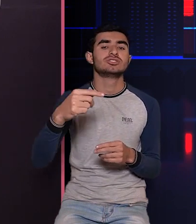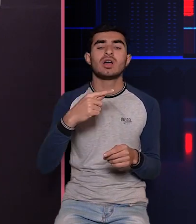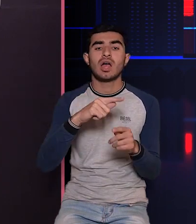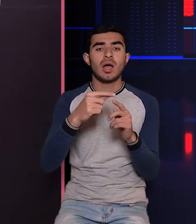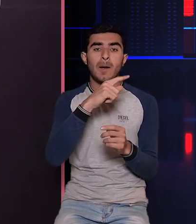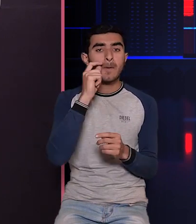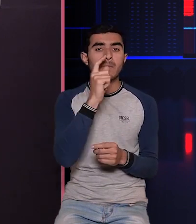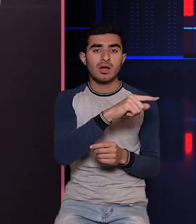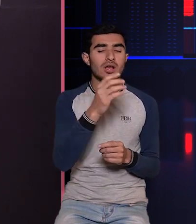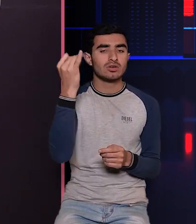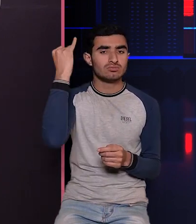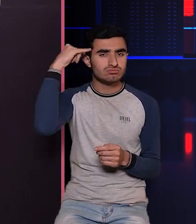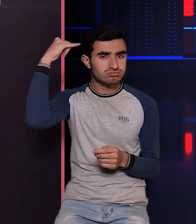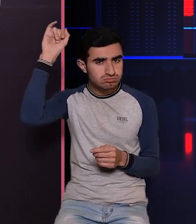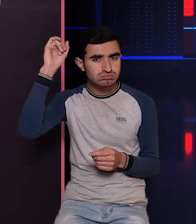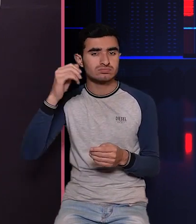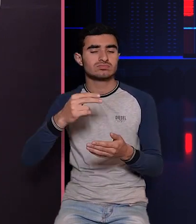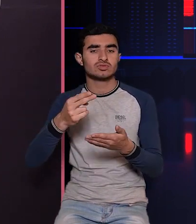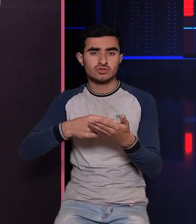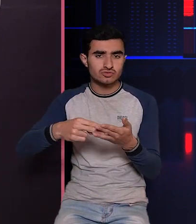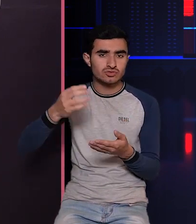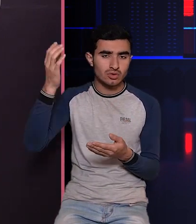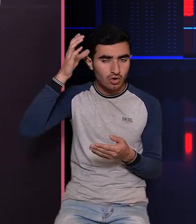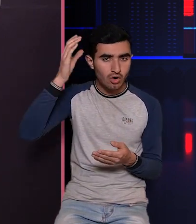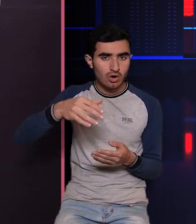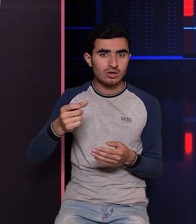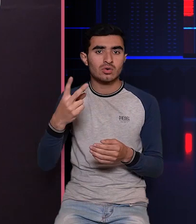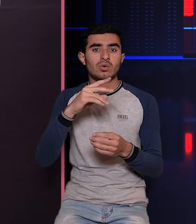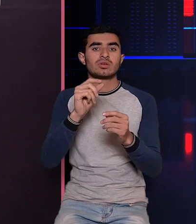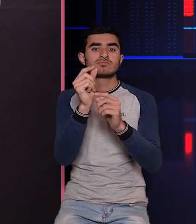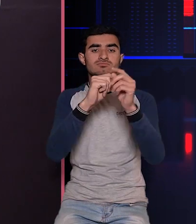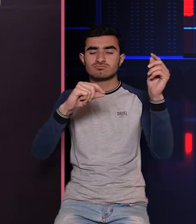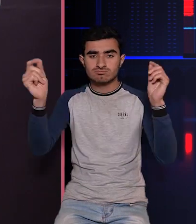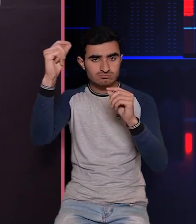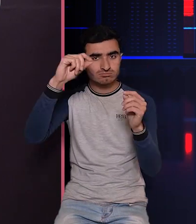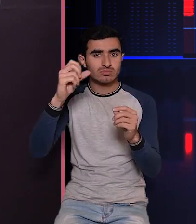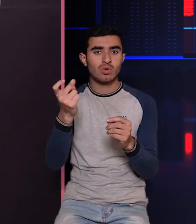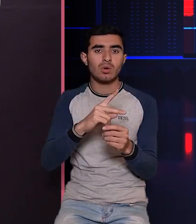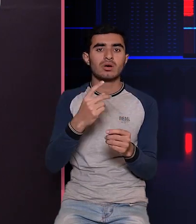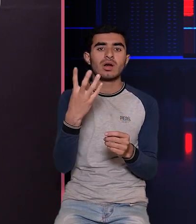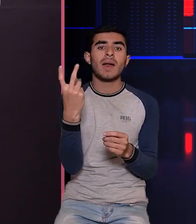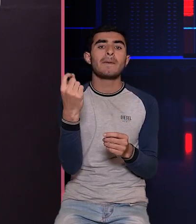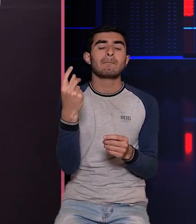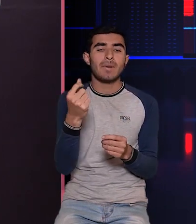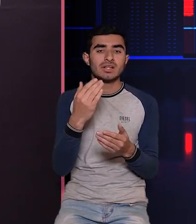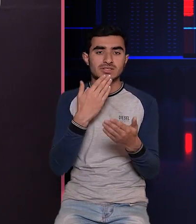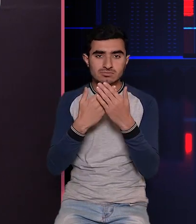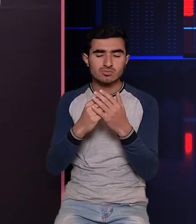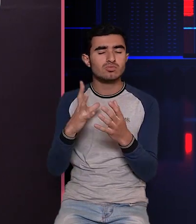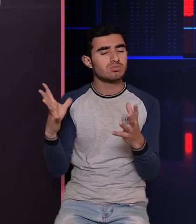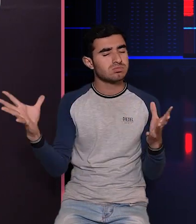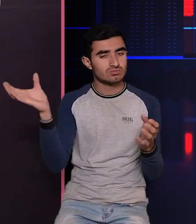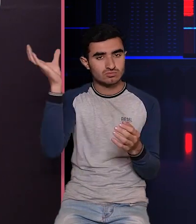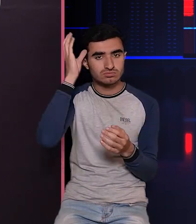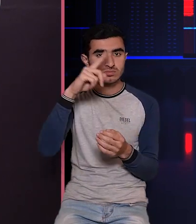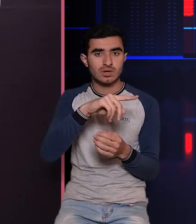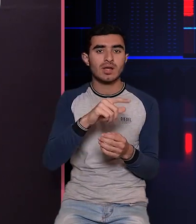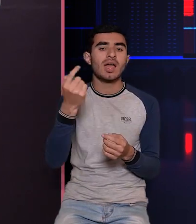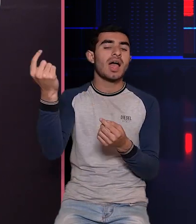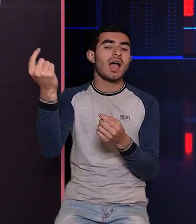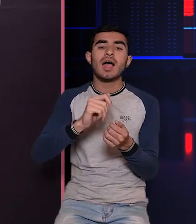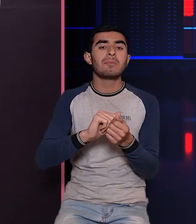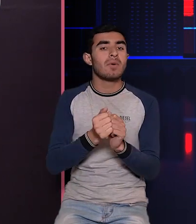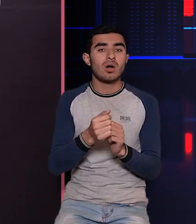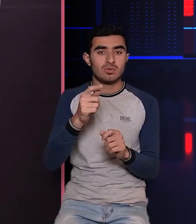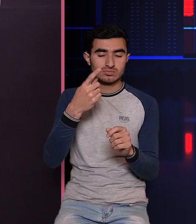astrologer, astronomer, a mathematician. So his journey, right? So he came from Iran, made his journey through Pakistan, went